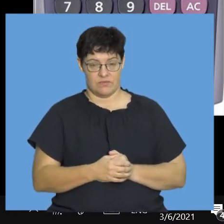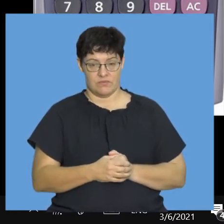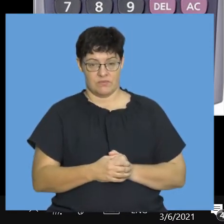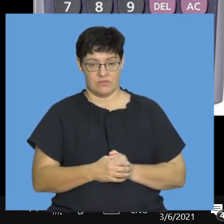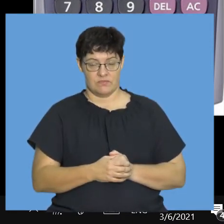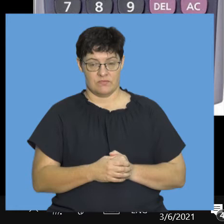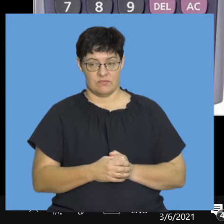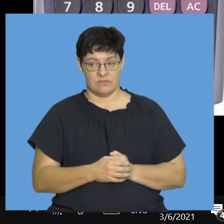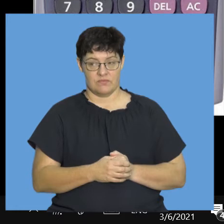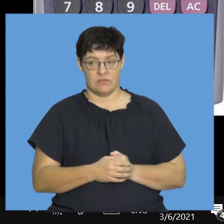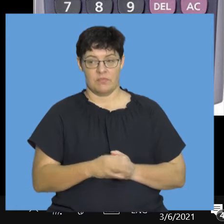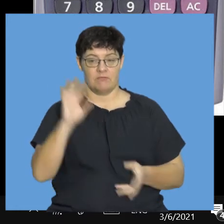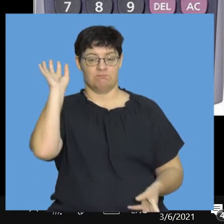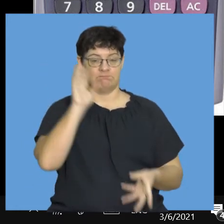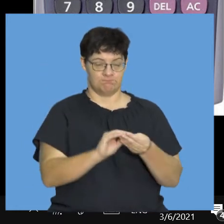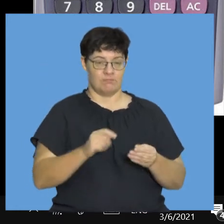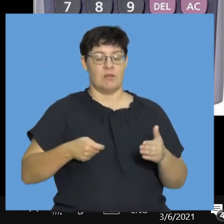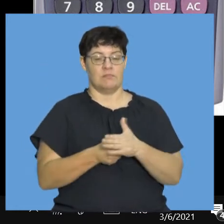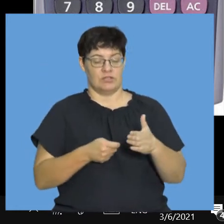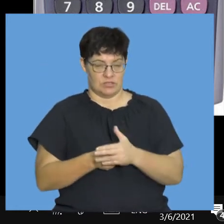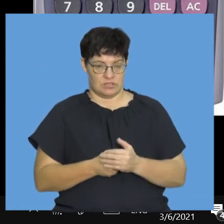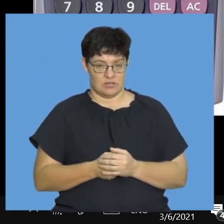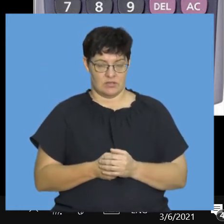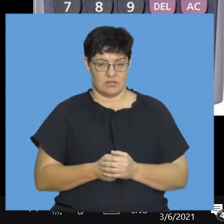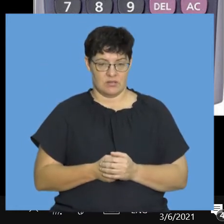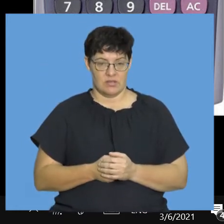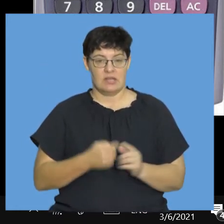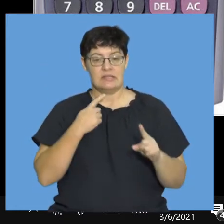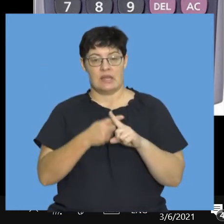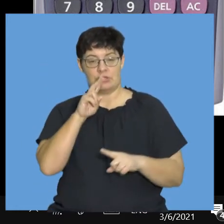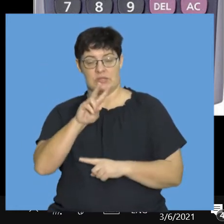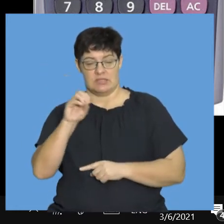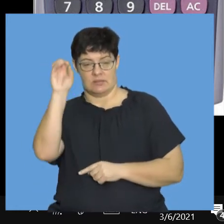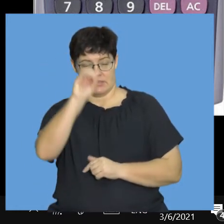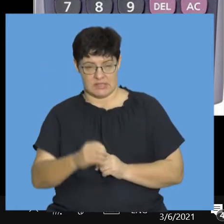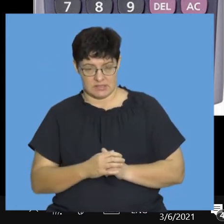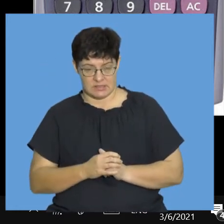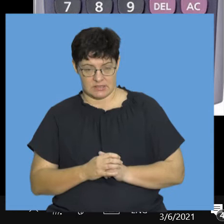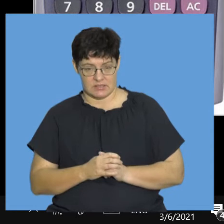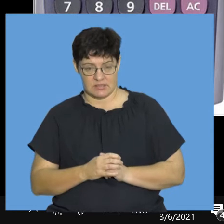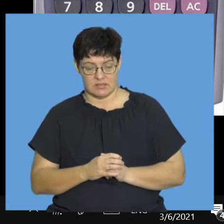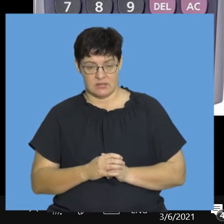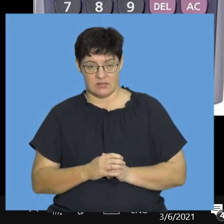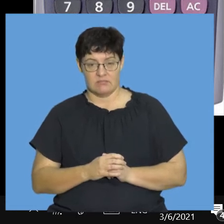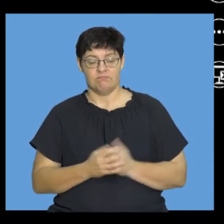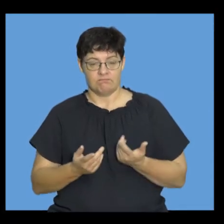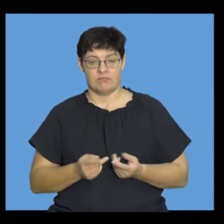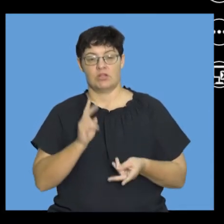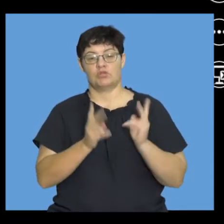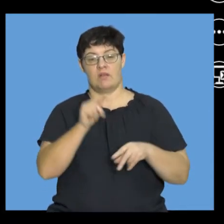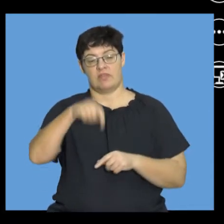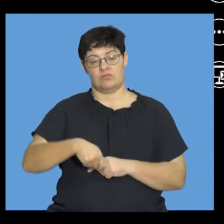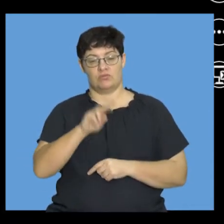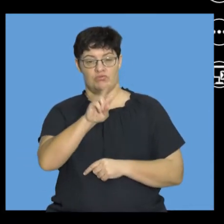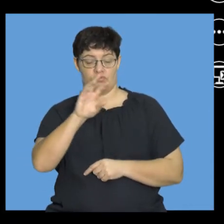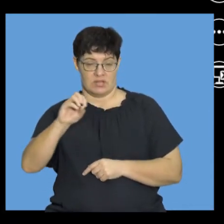which was my total purchases, times my 20% will give me my figure of 12,200.